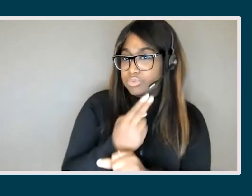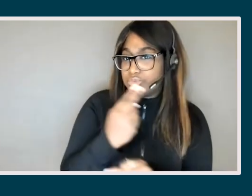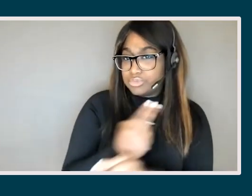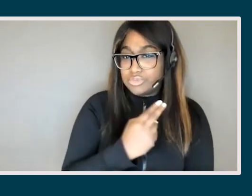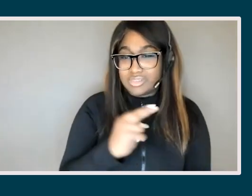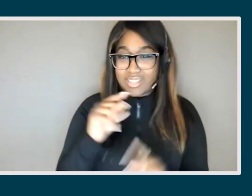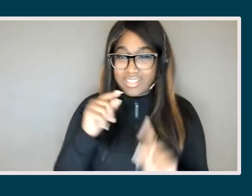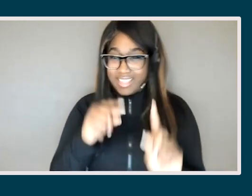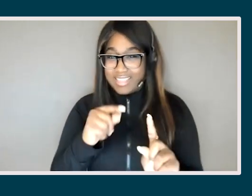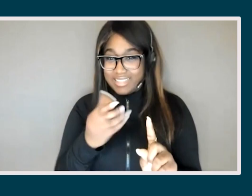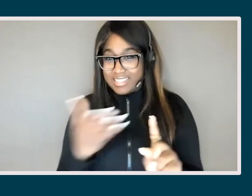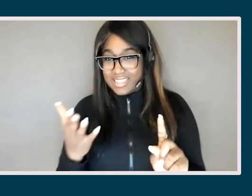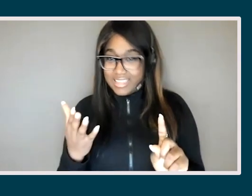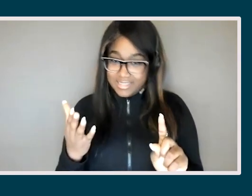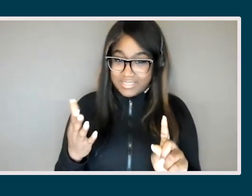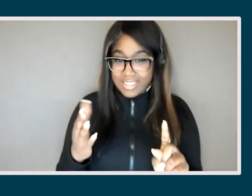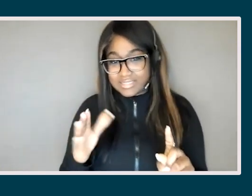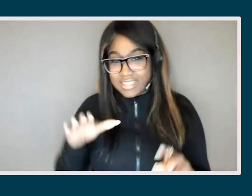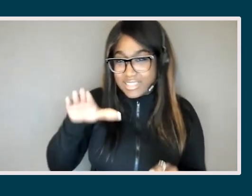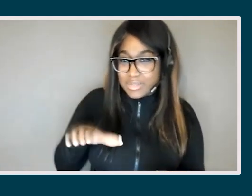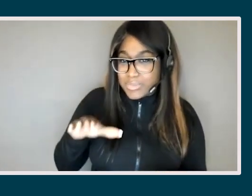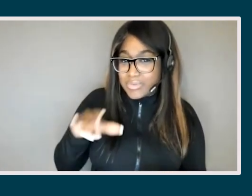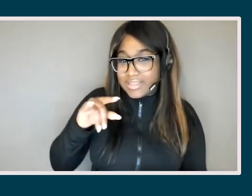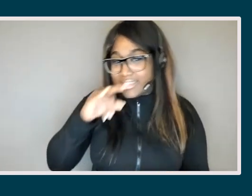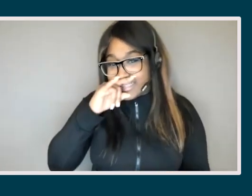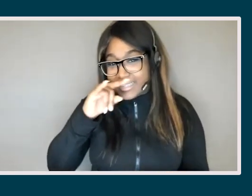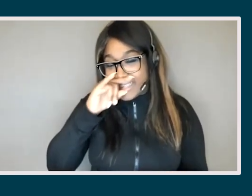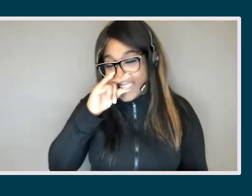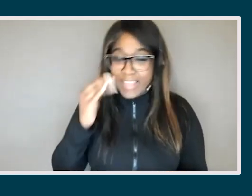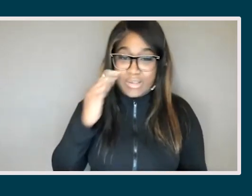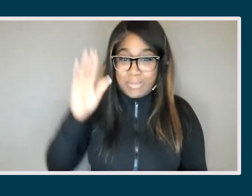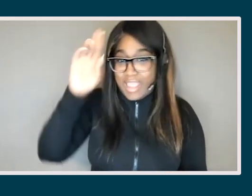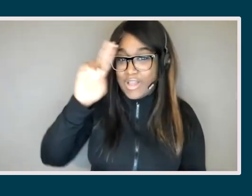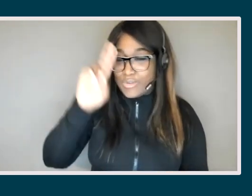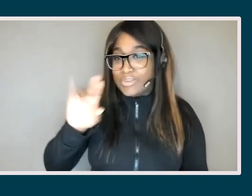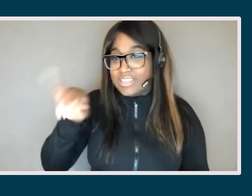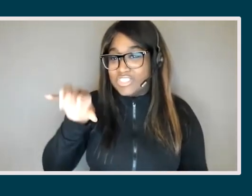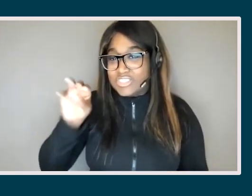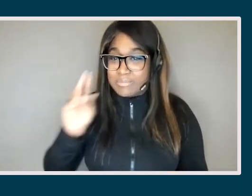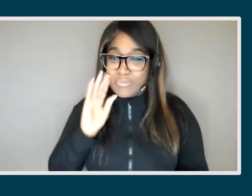the little kid. Uncle Jimmy's going to laugh. I should scroll down so I can see him laughing.